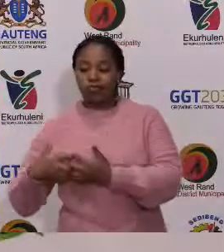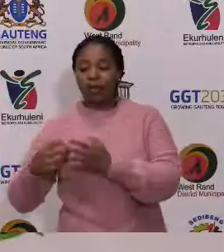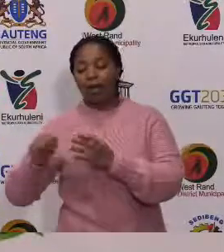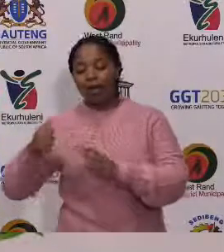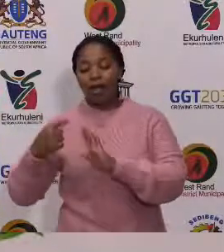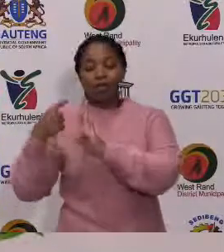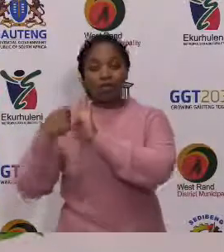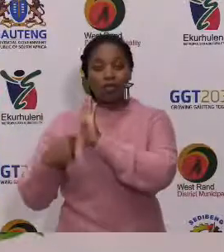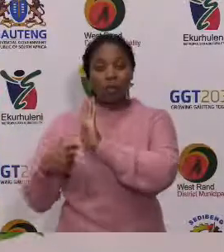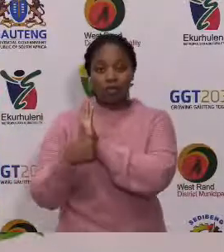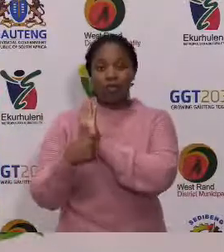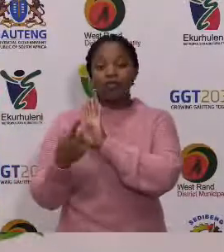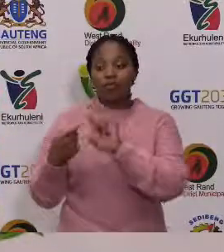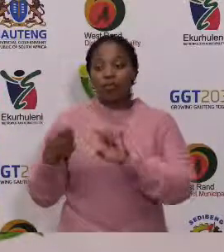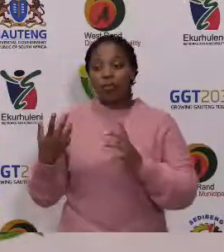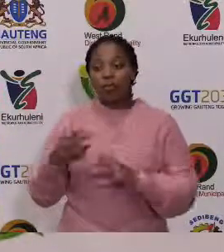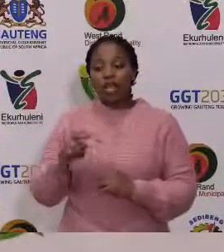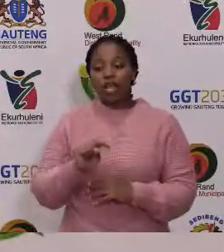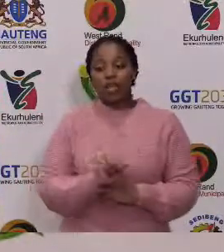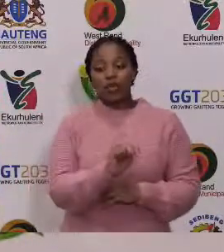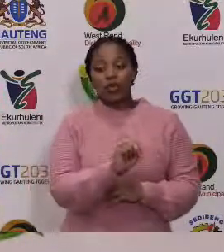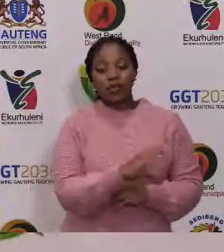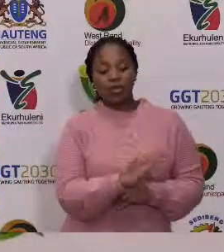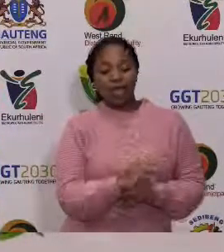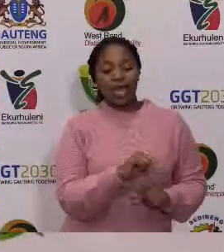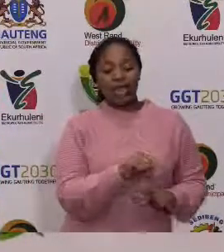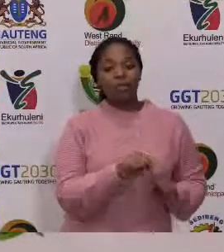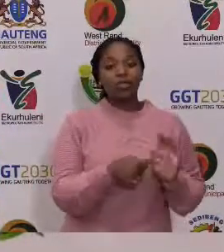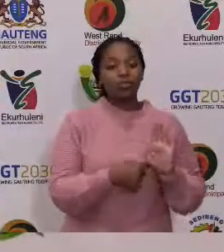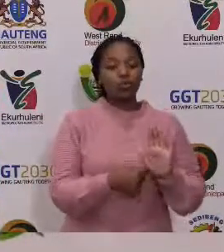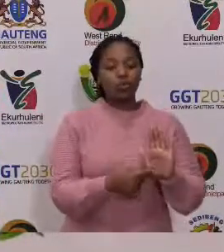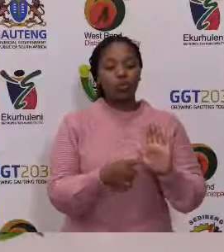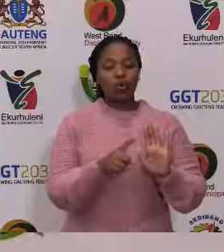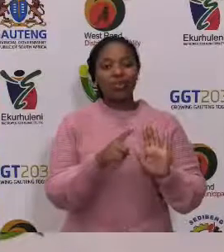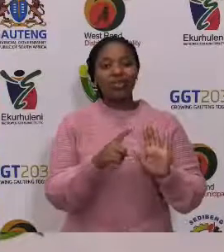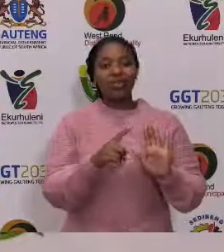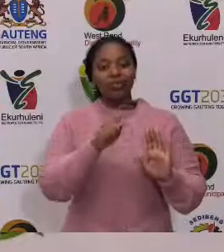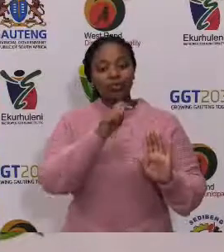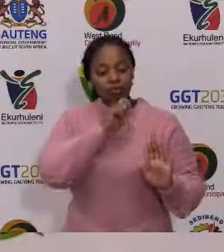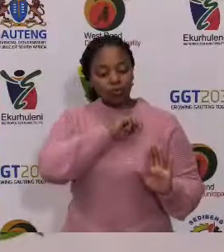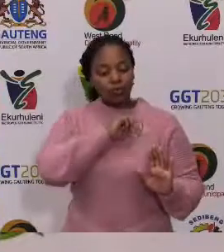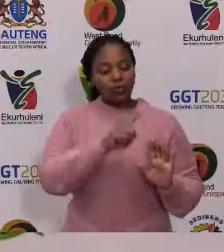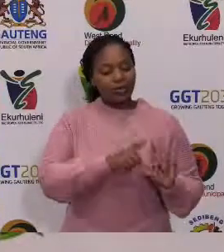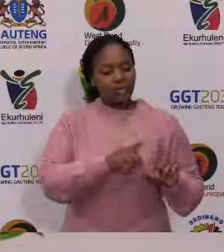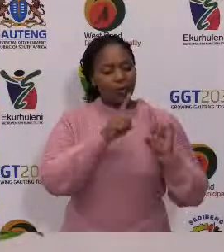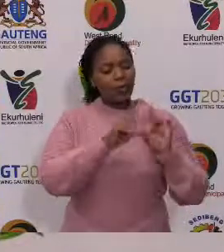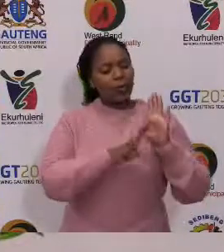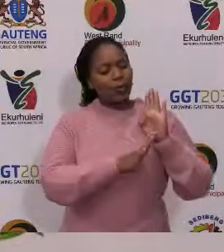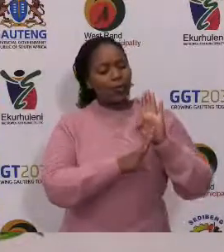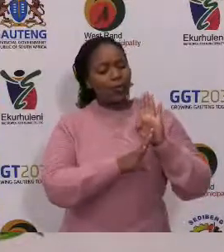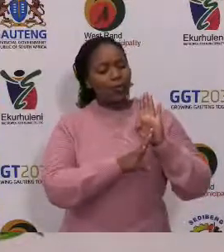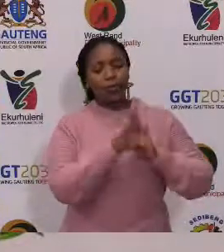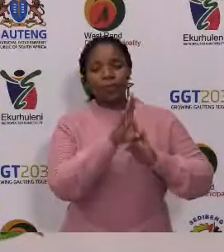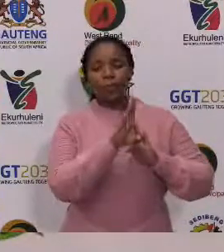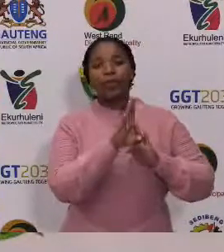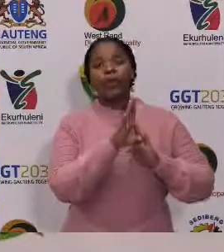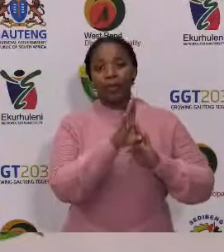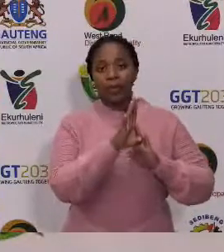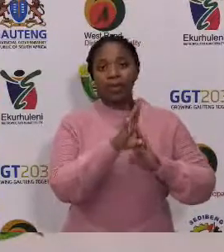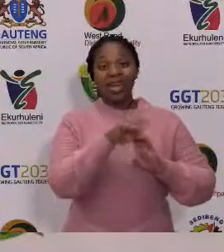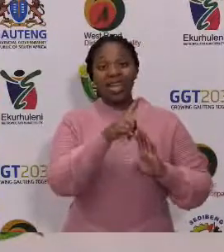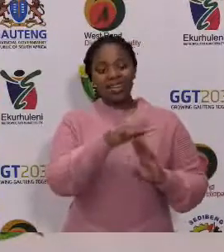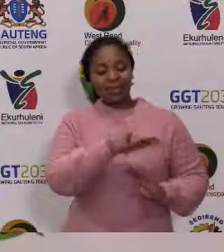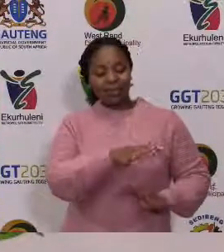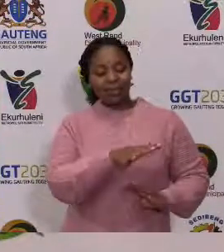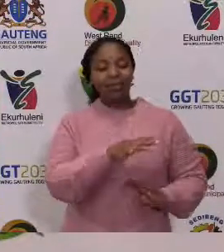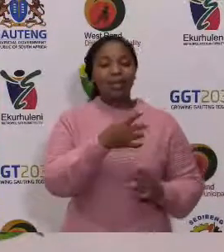the Northern Cape that shows a sharp and stark increase in the risk that has just surpassed medium and is heading